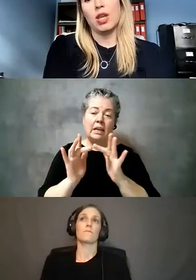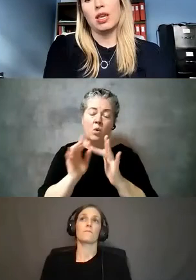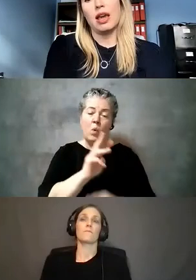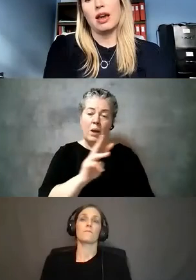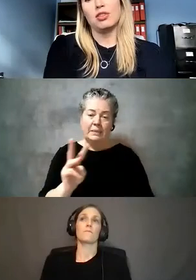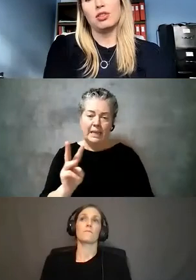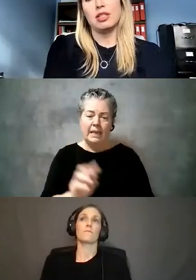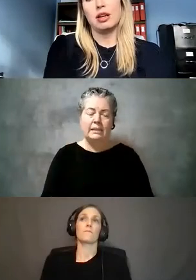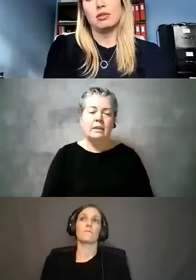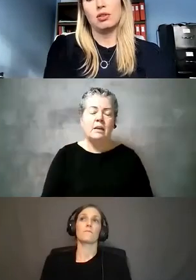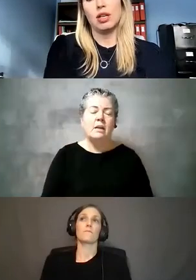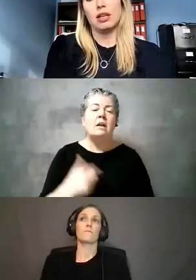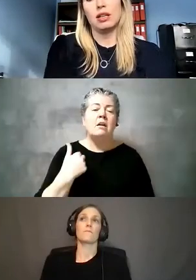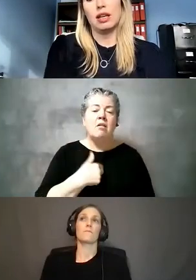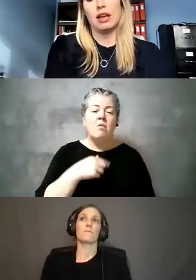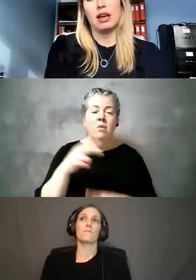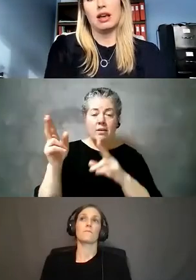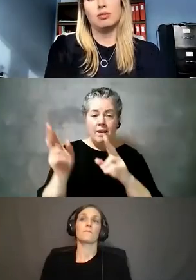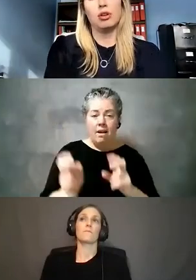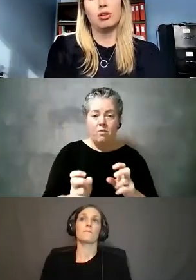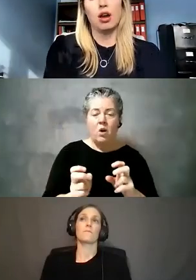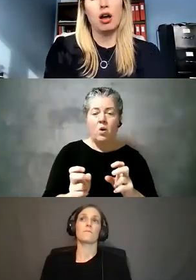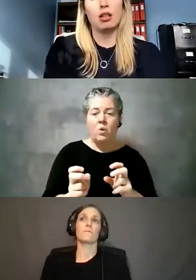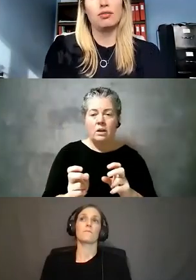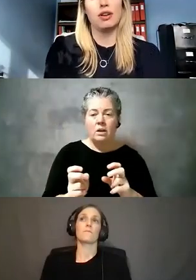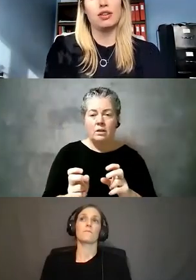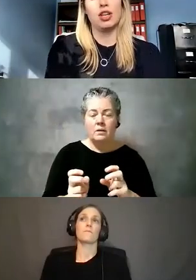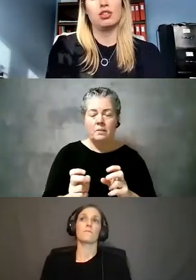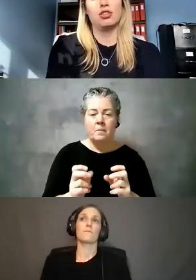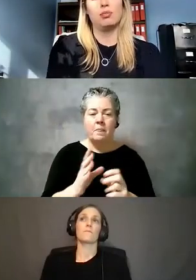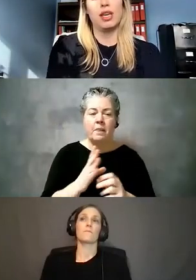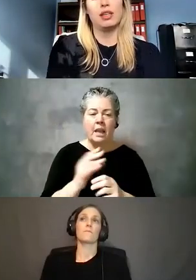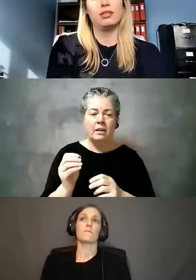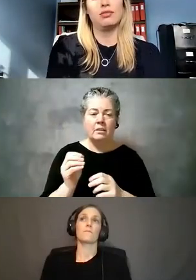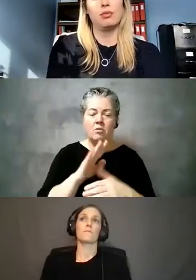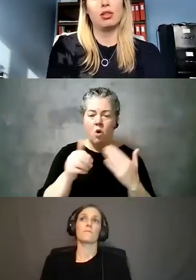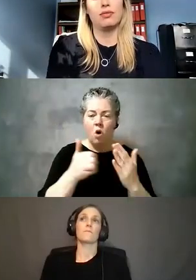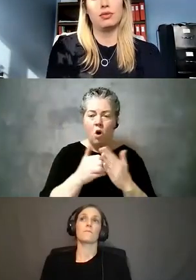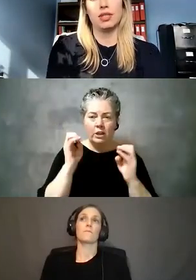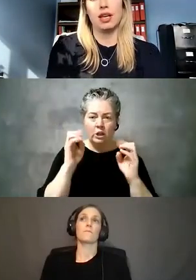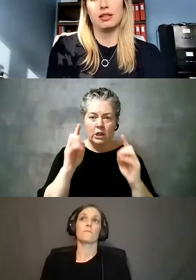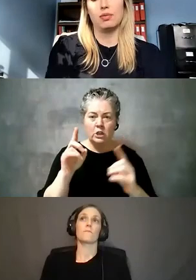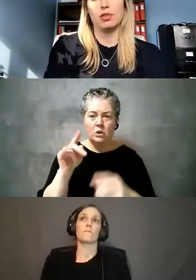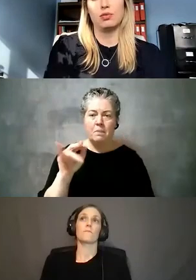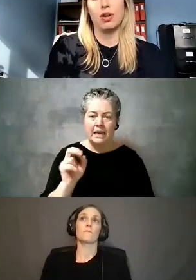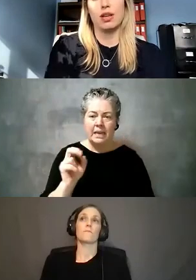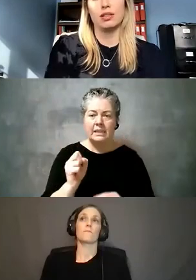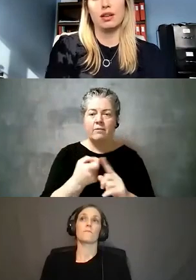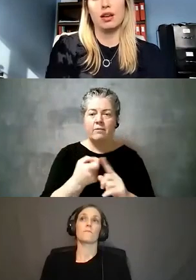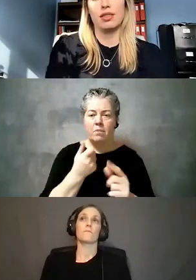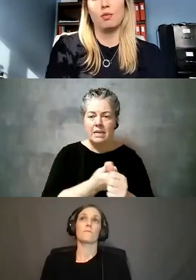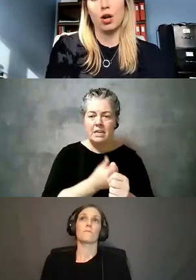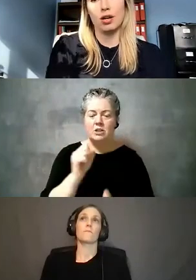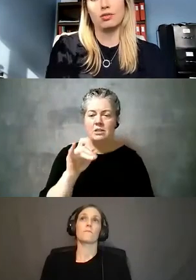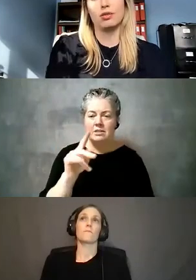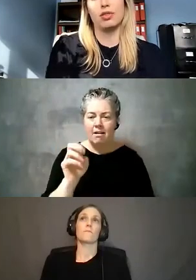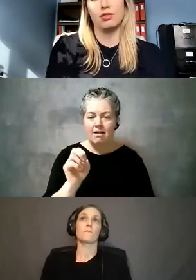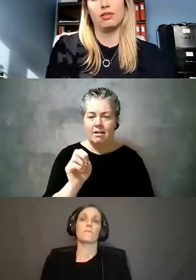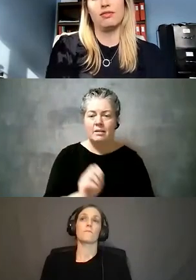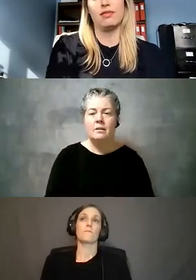then we actually downloaded and pulled all of their educational pins from all of those sites, which was